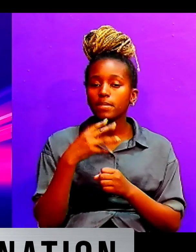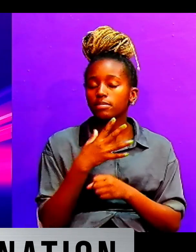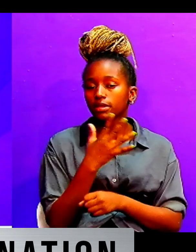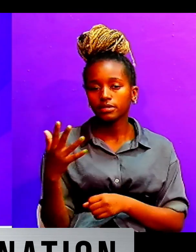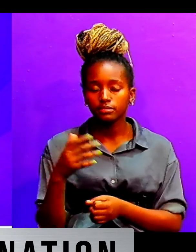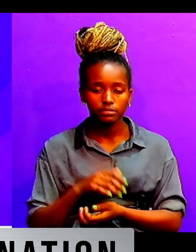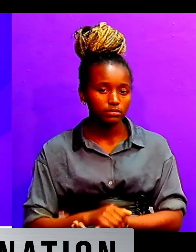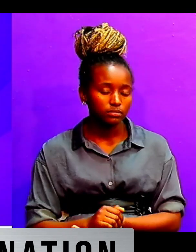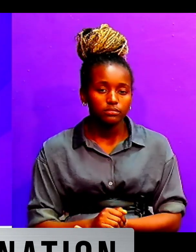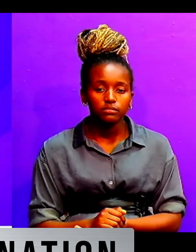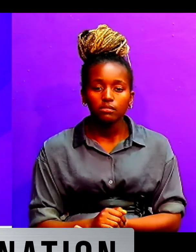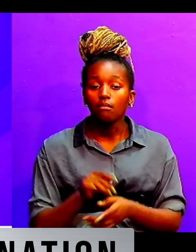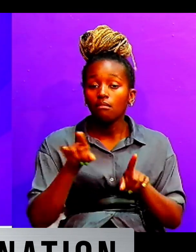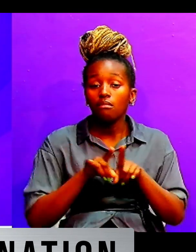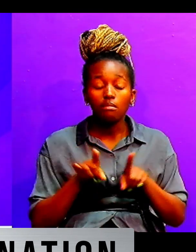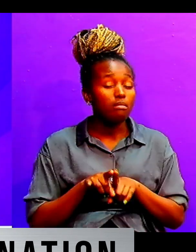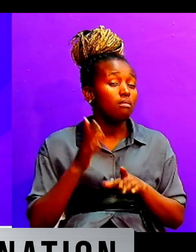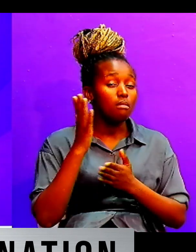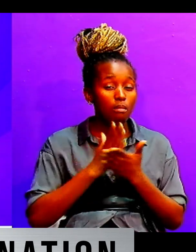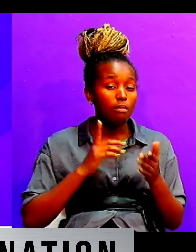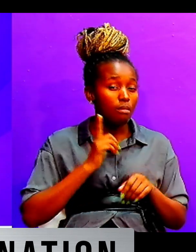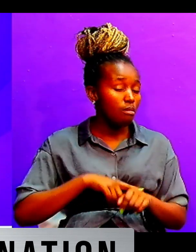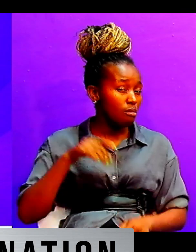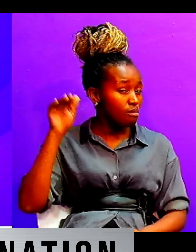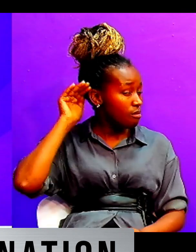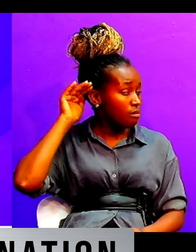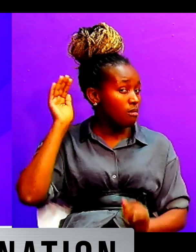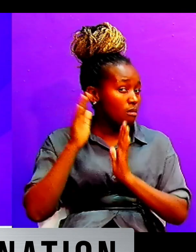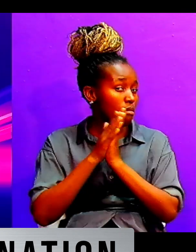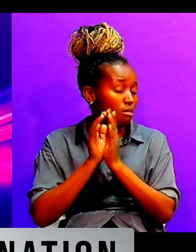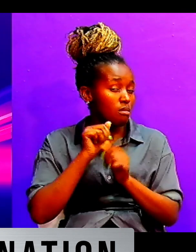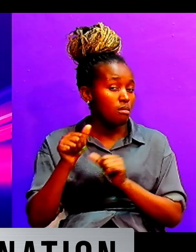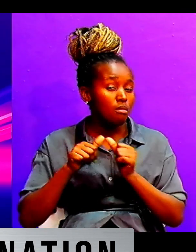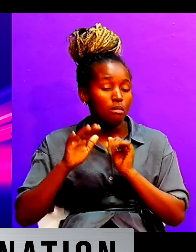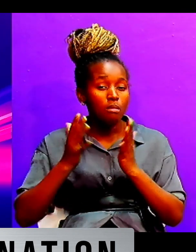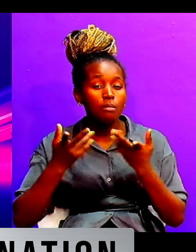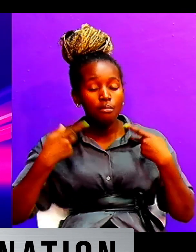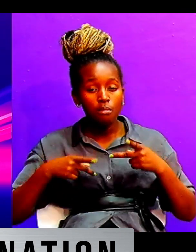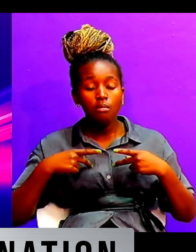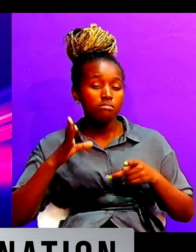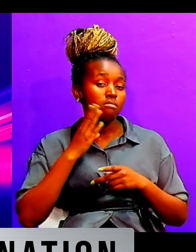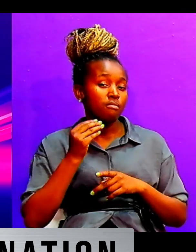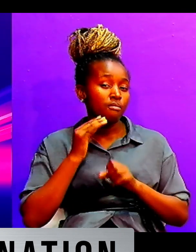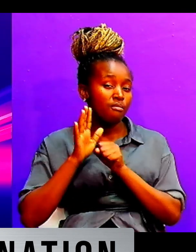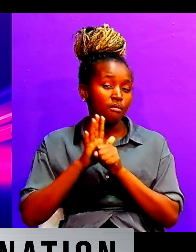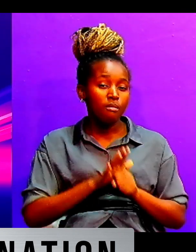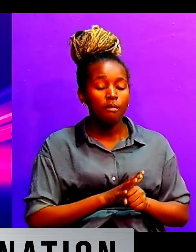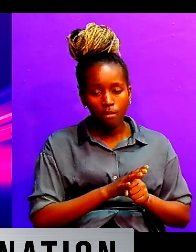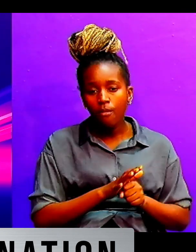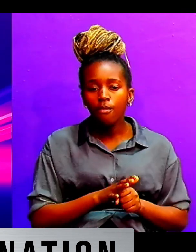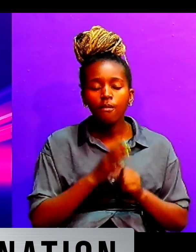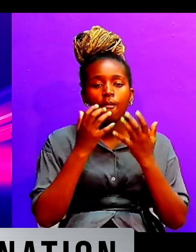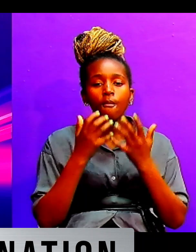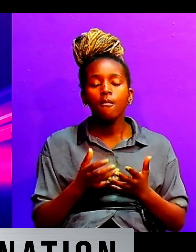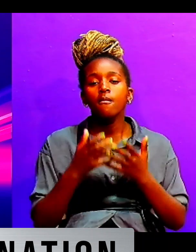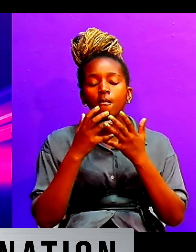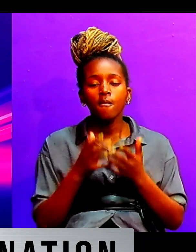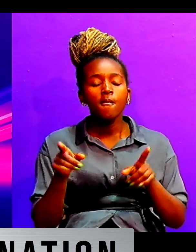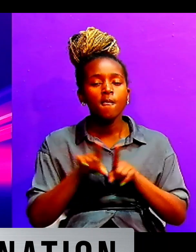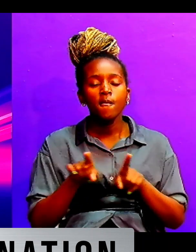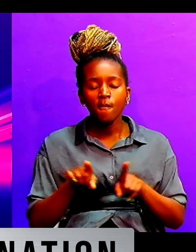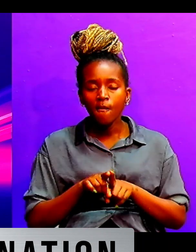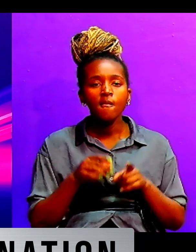about those people who have really faced stigmatization and discrimination. And this, I'll give